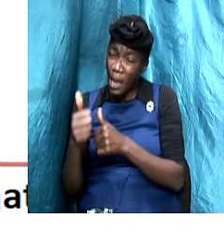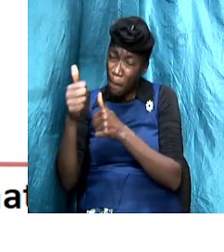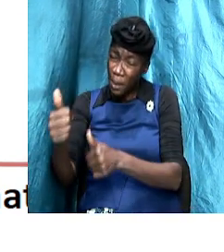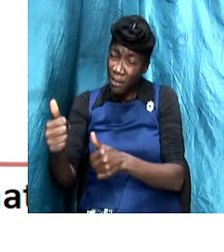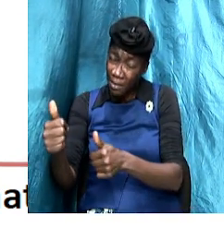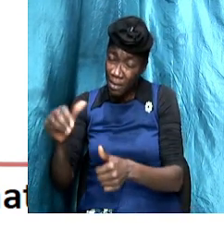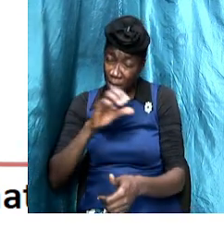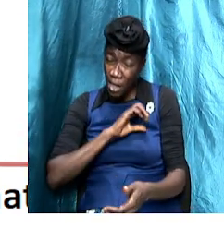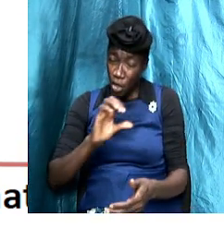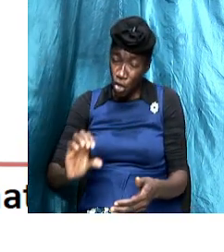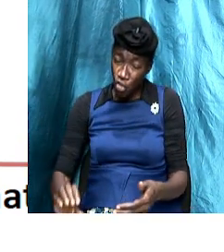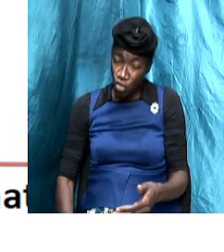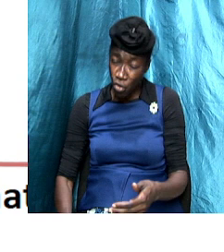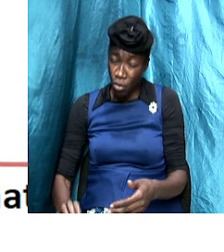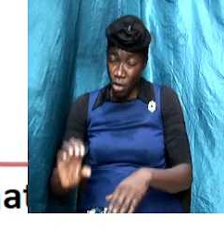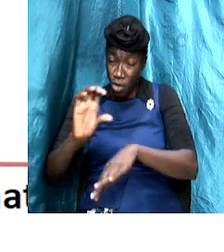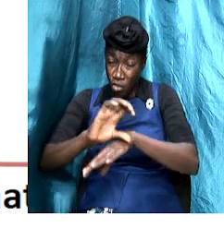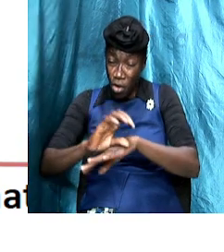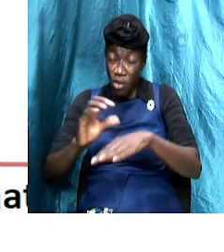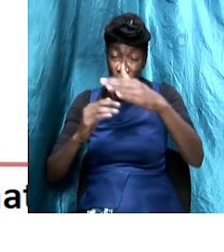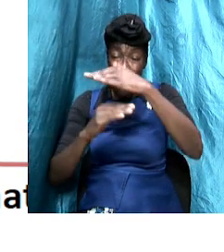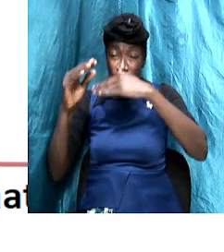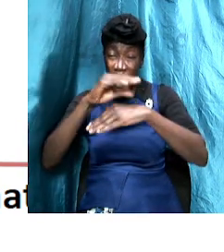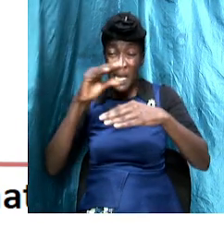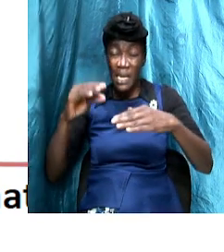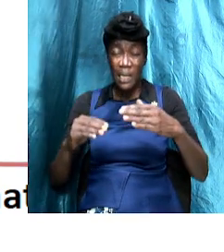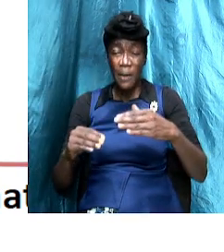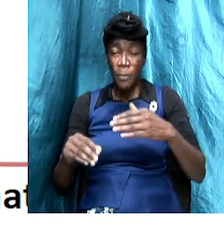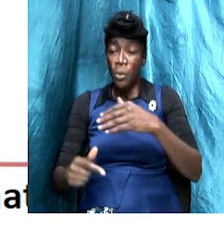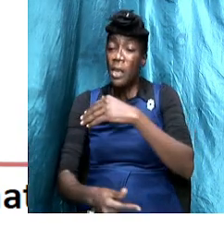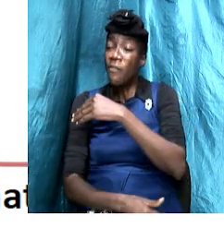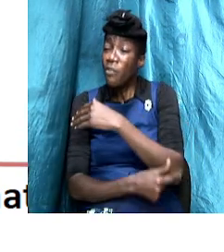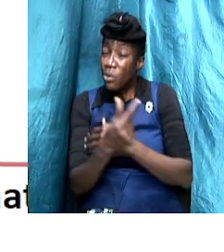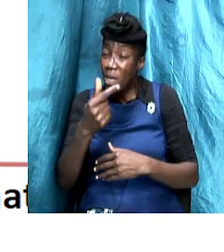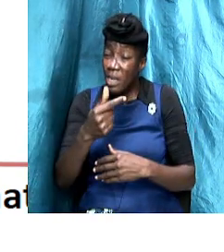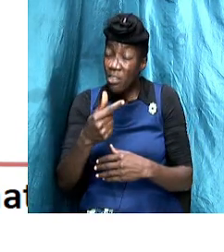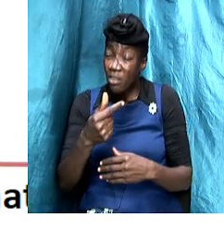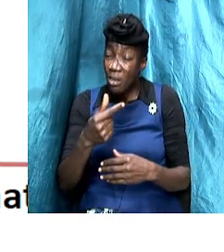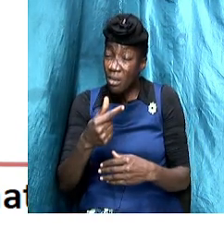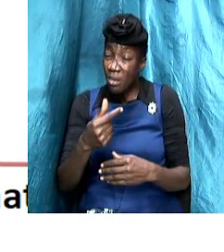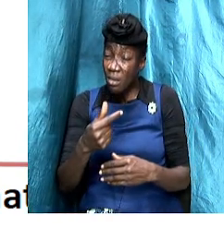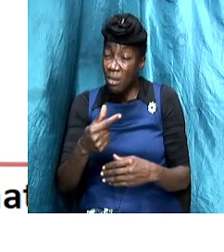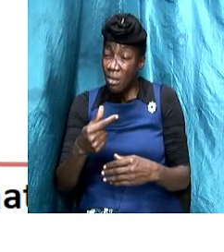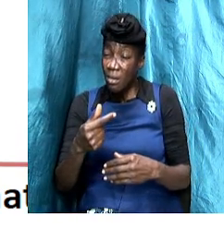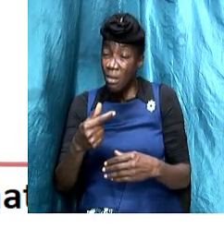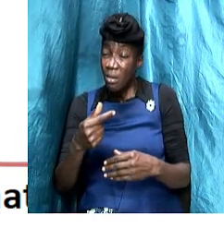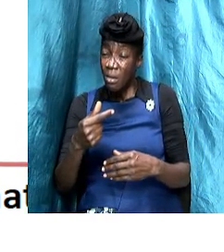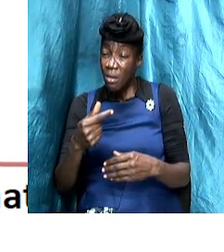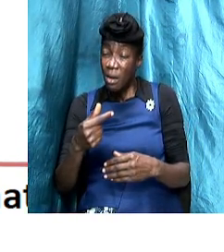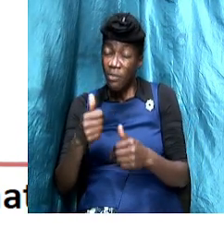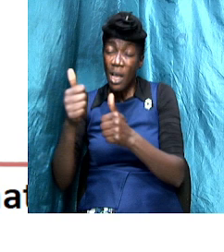and the prophet, understand the cost that they did to ensure that you and I have it.